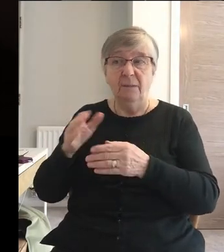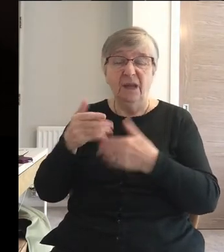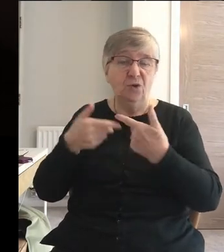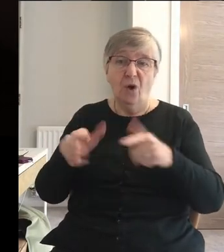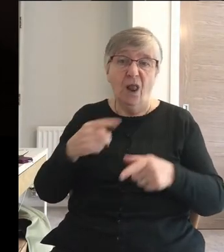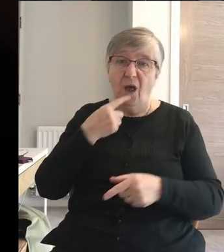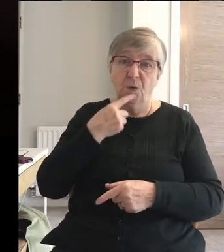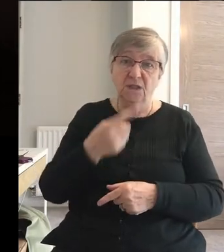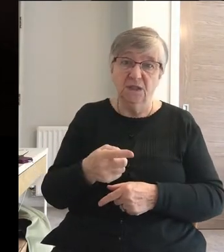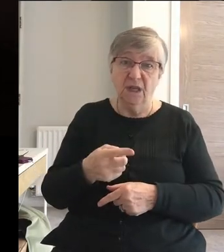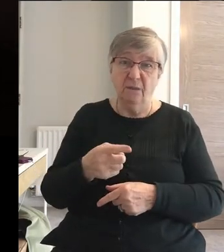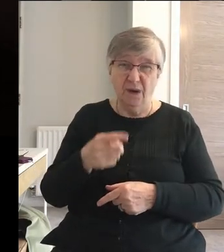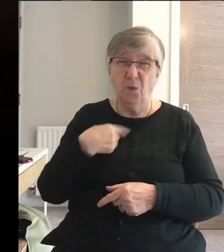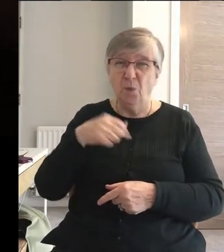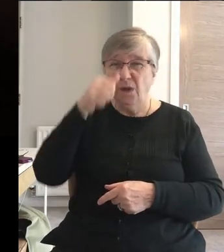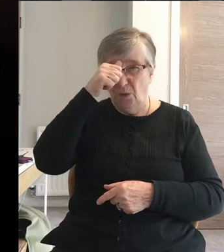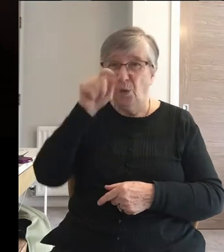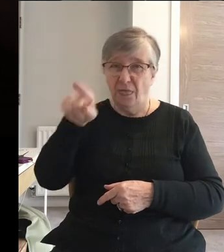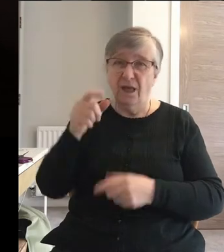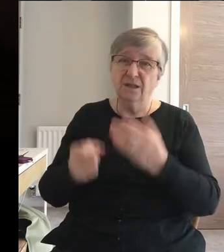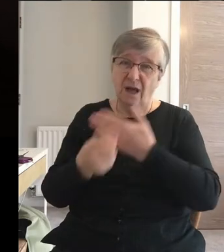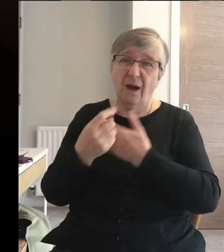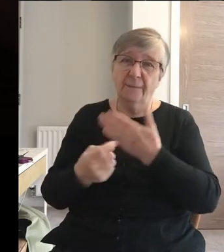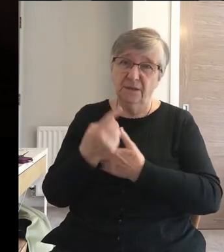on and it's been shameful and awful.